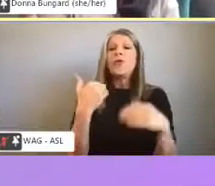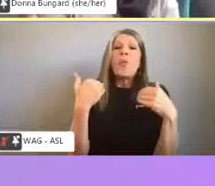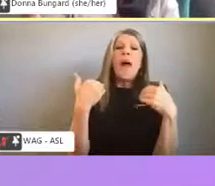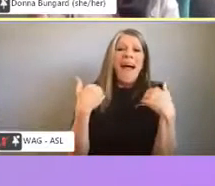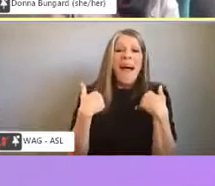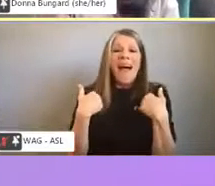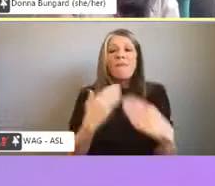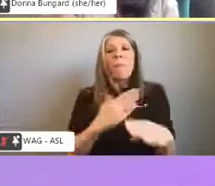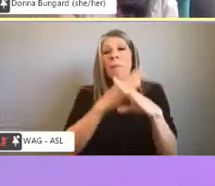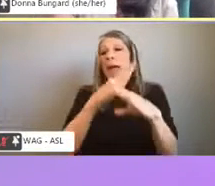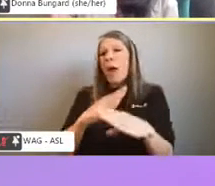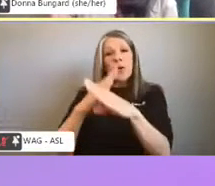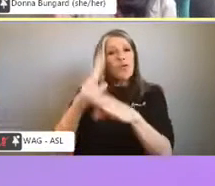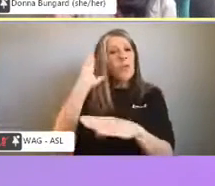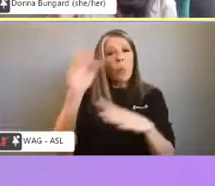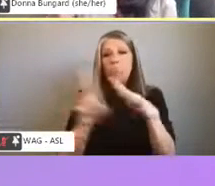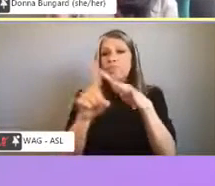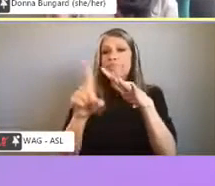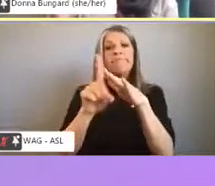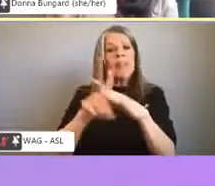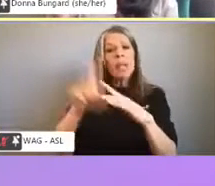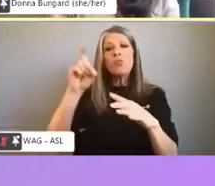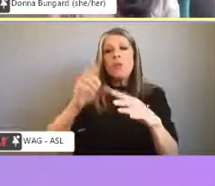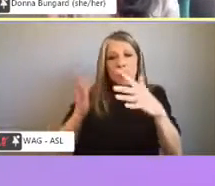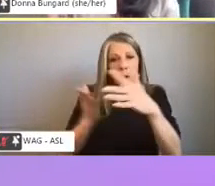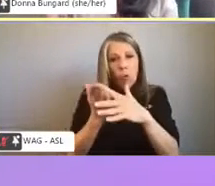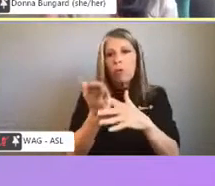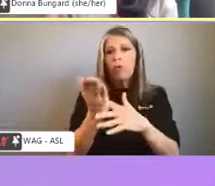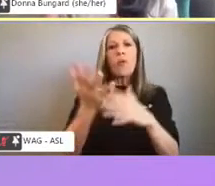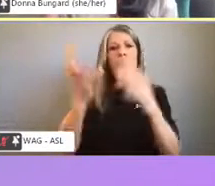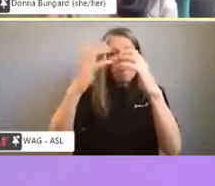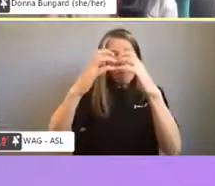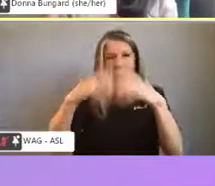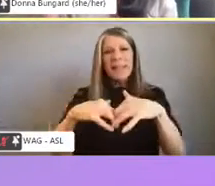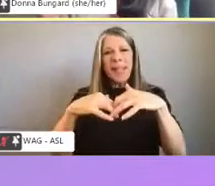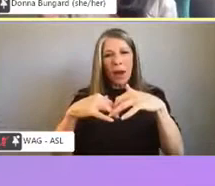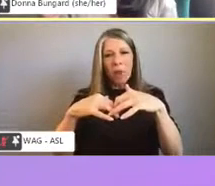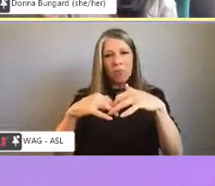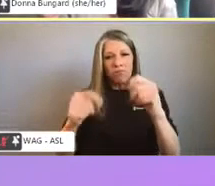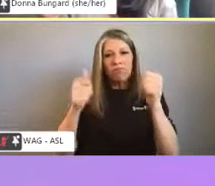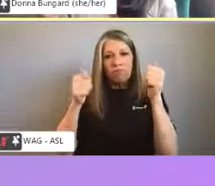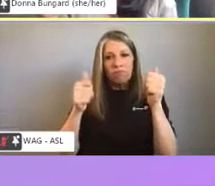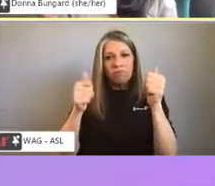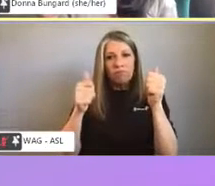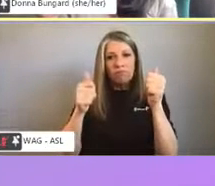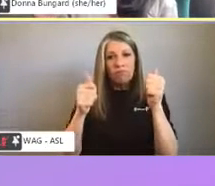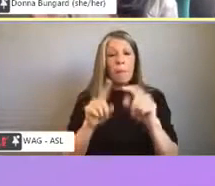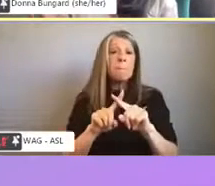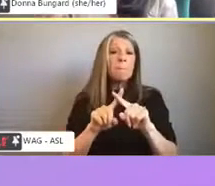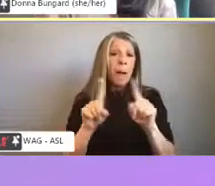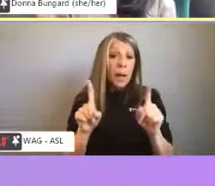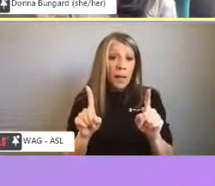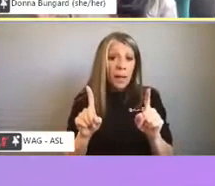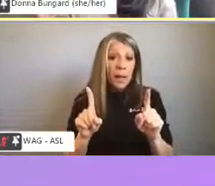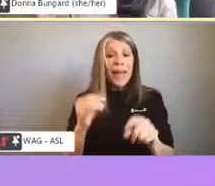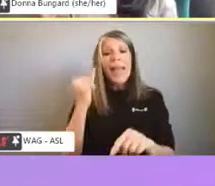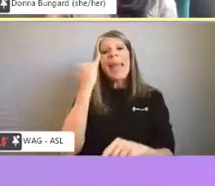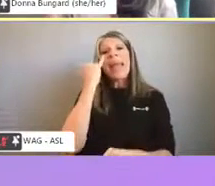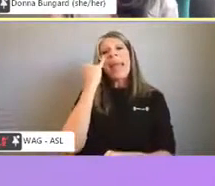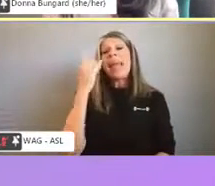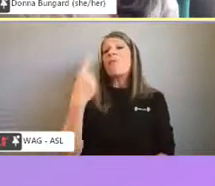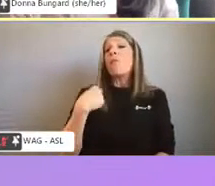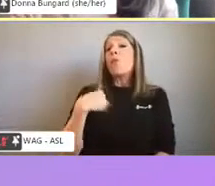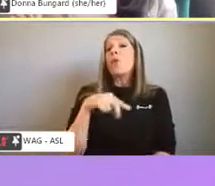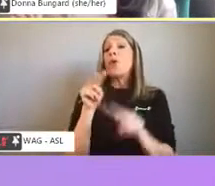a barrier that you absolutely need to go through and break down right away. But if we're looking